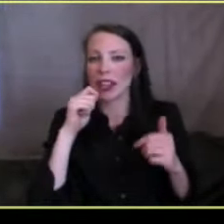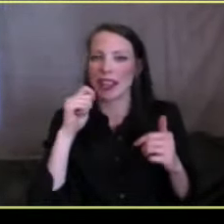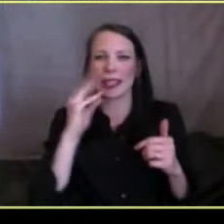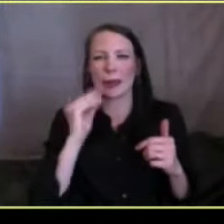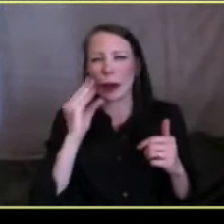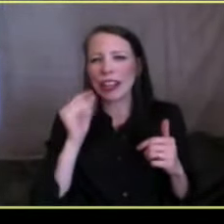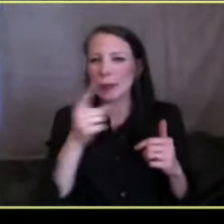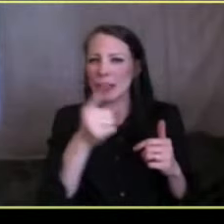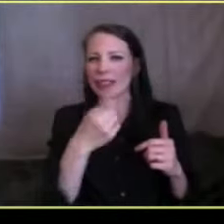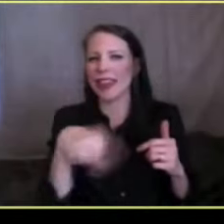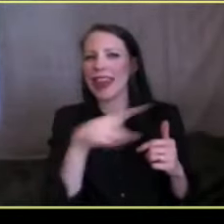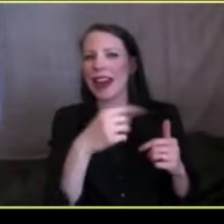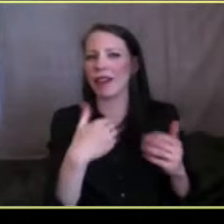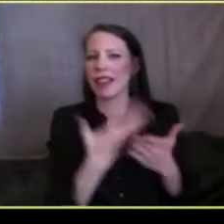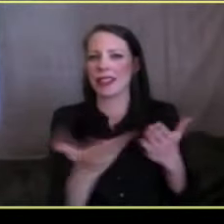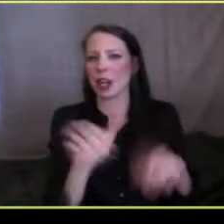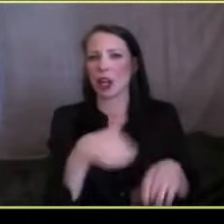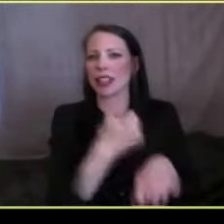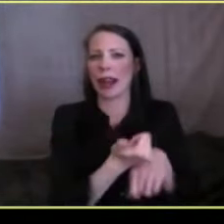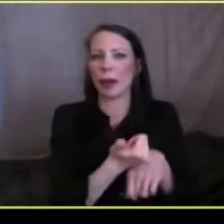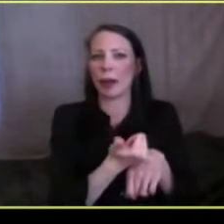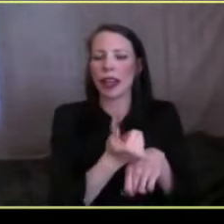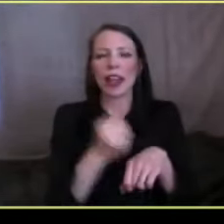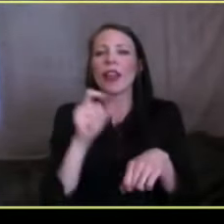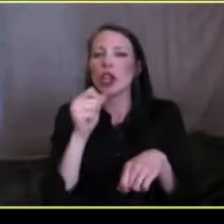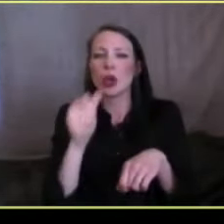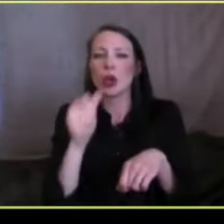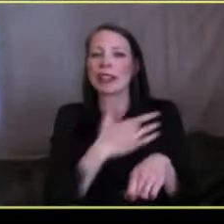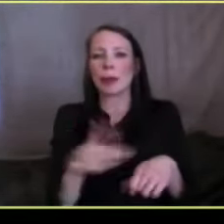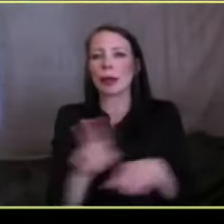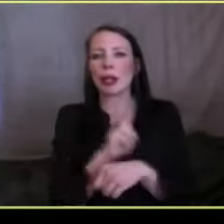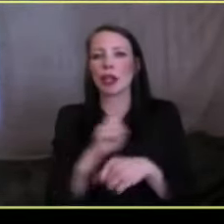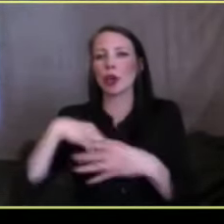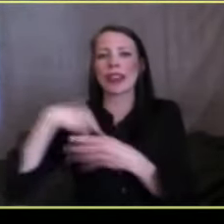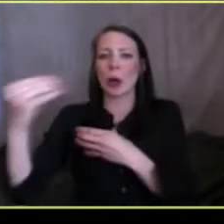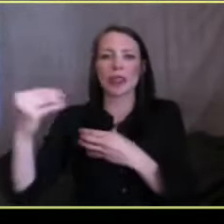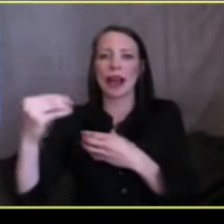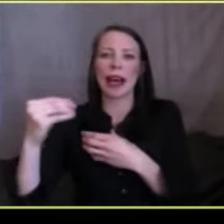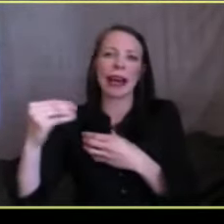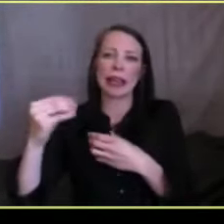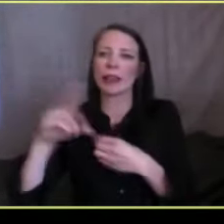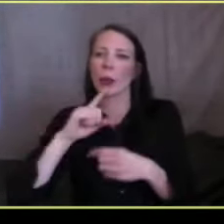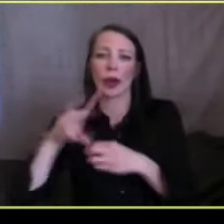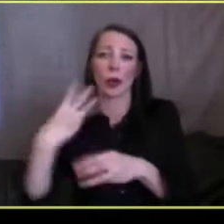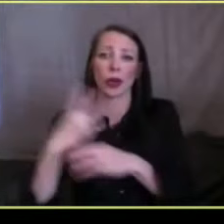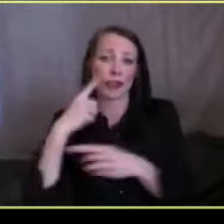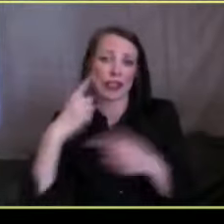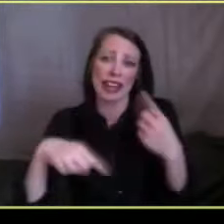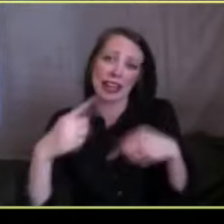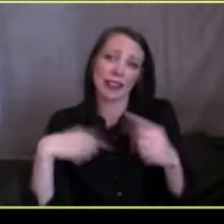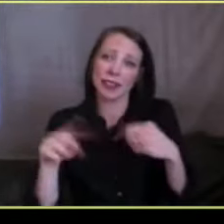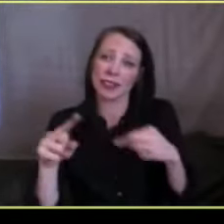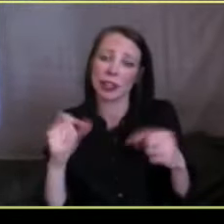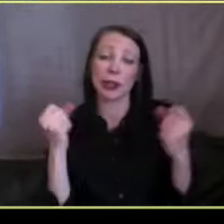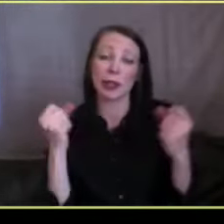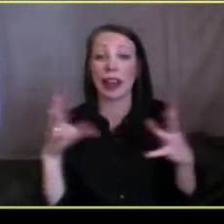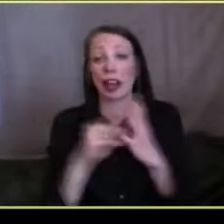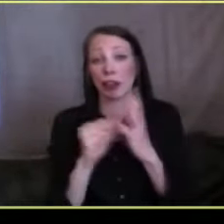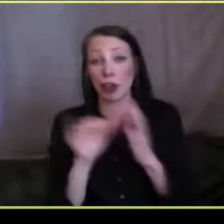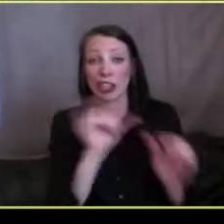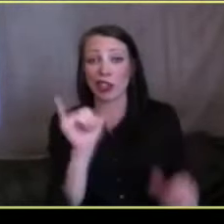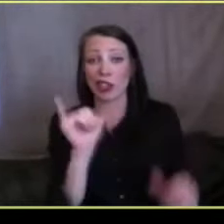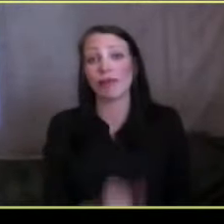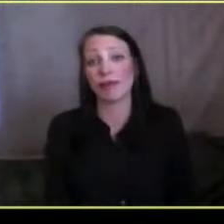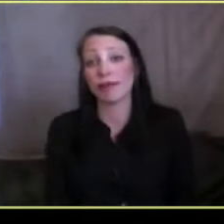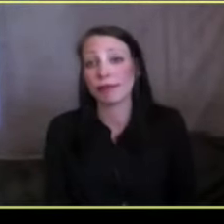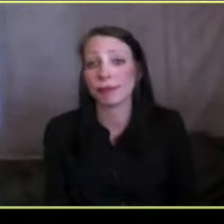cool experience, because they have things that are set up that you wouldn't typically use outside in the real world for signing. So it's been a lot of